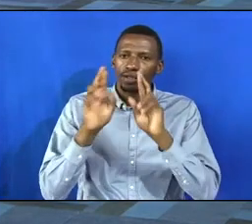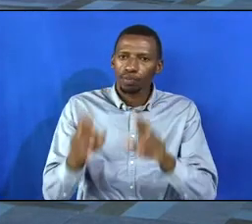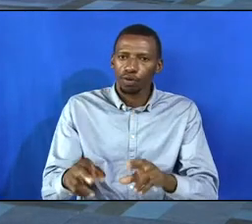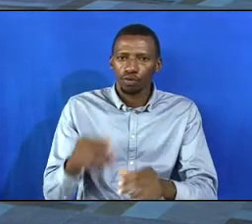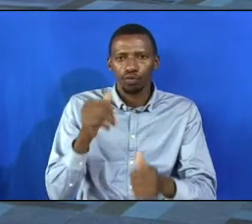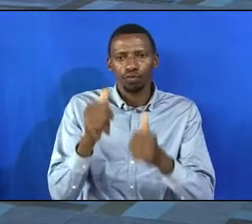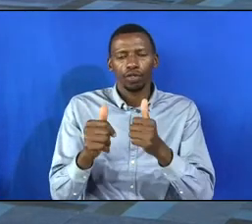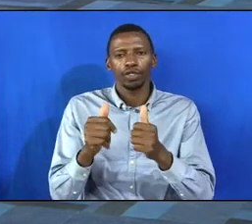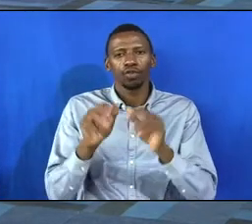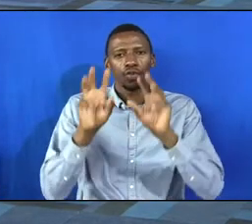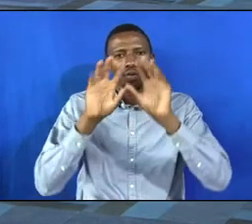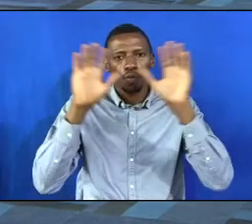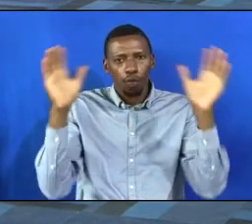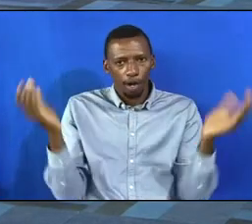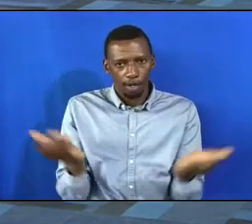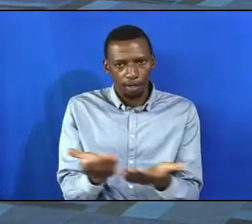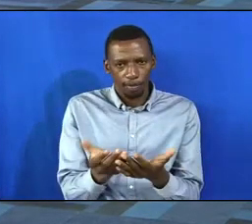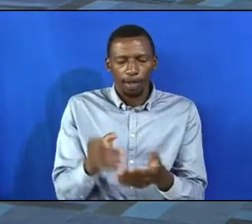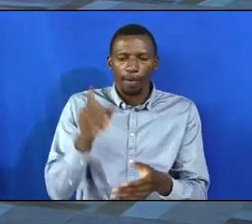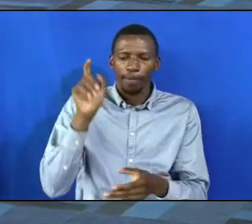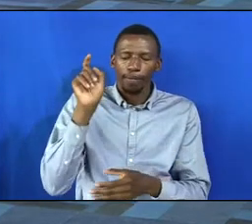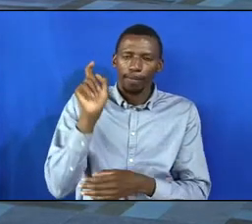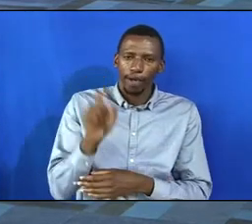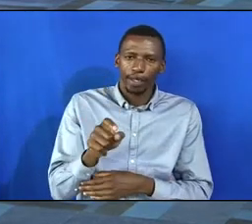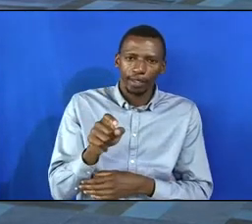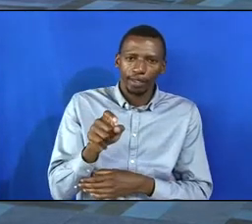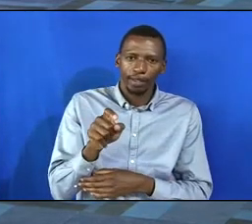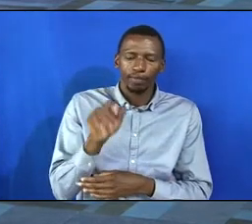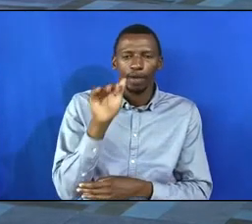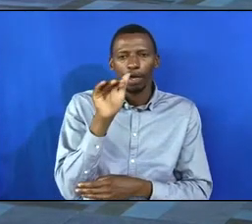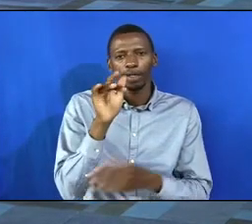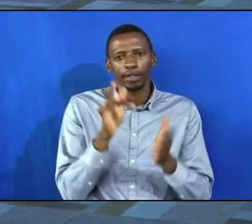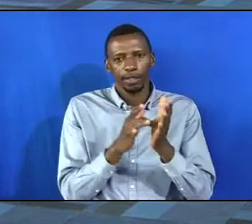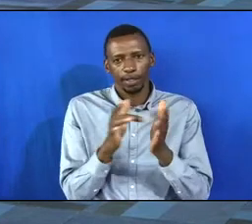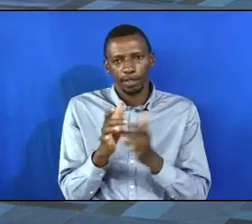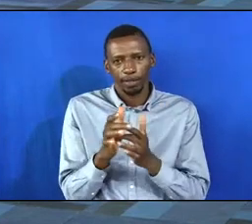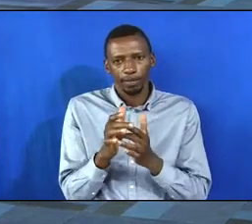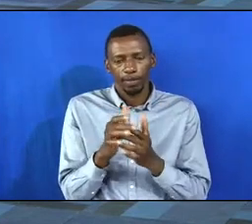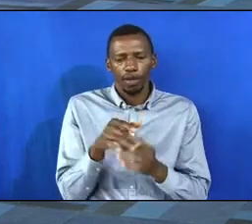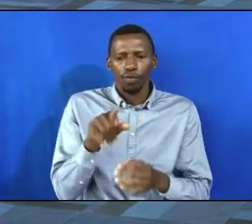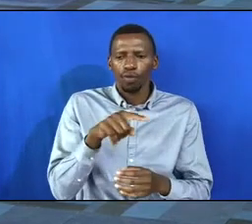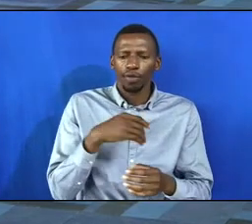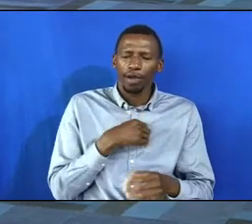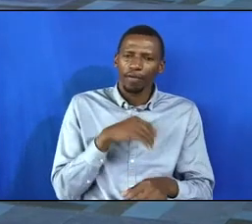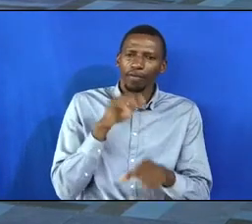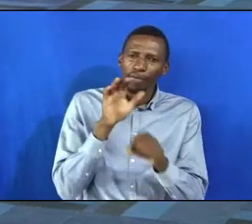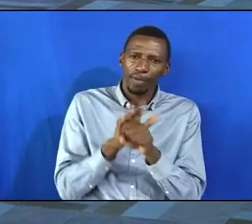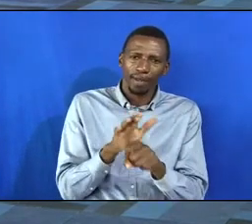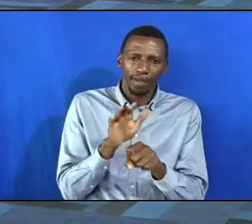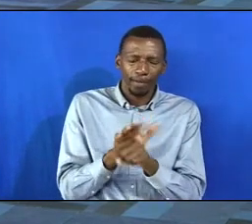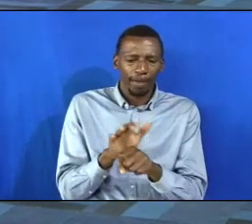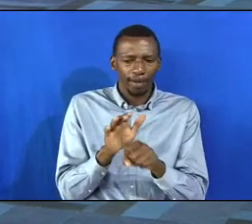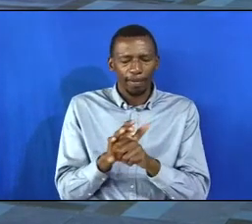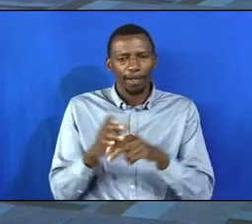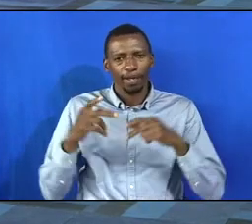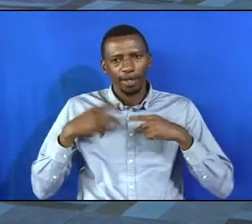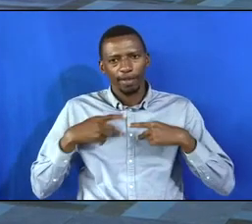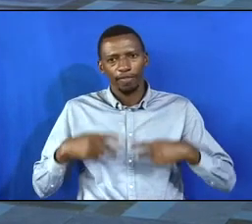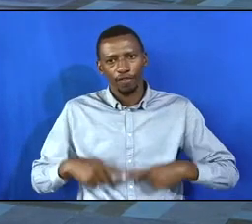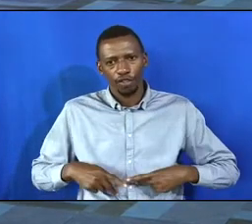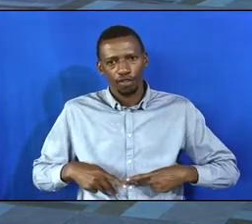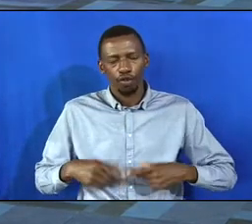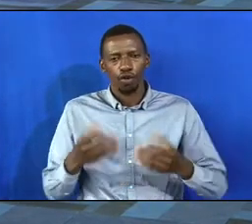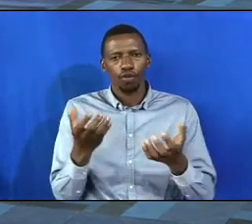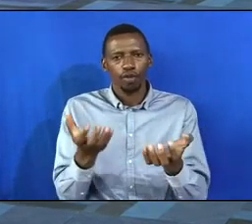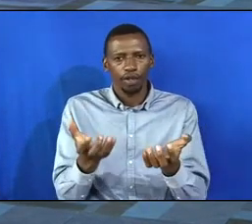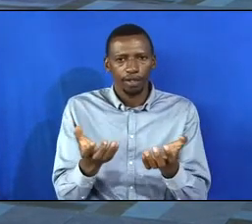Jesus. Actually, our greatest need in the world, we have need of many other physical items, but